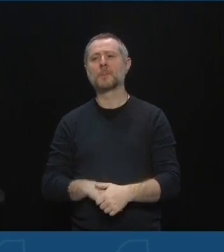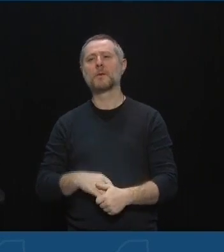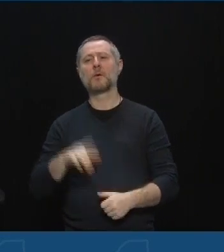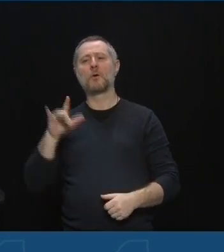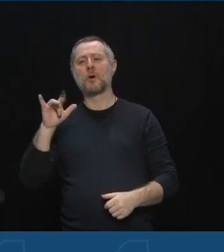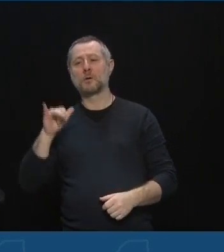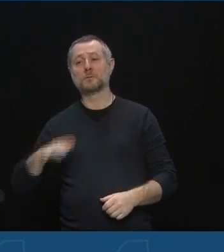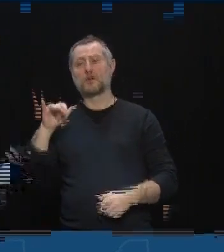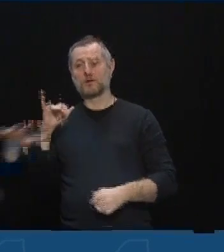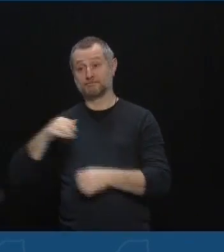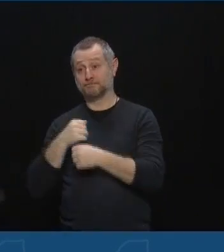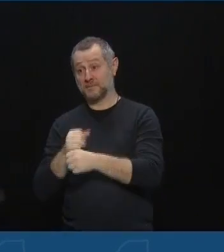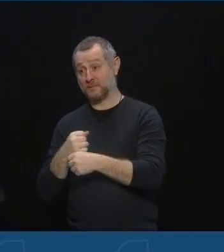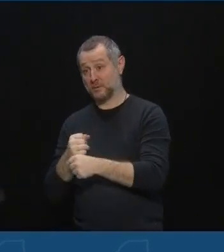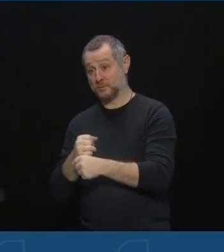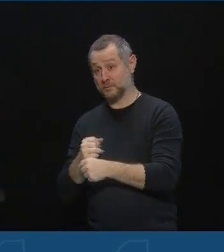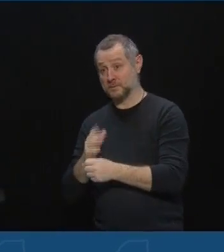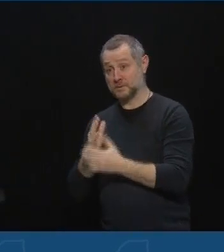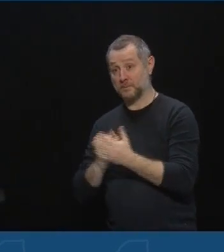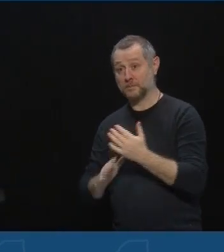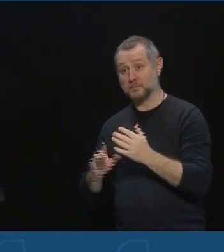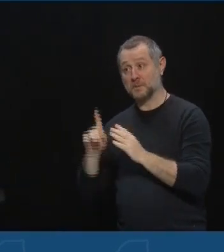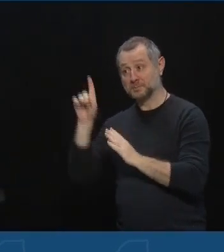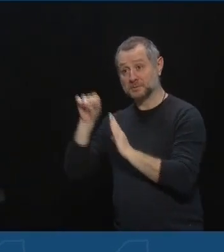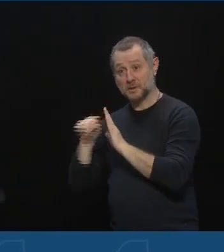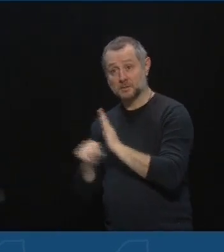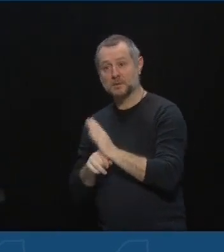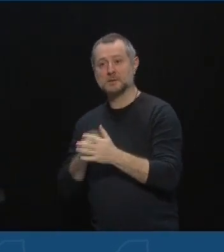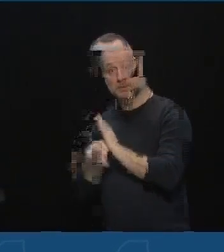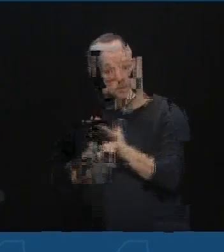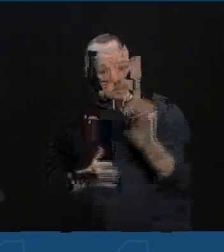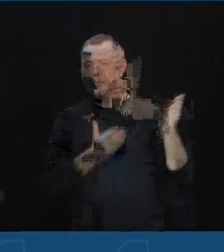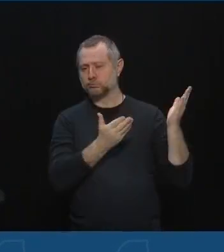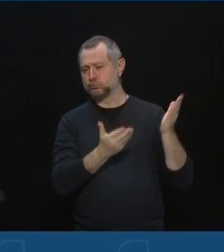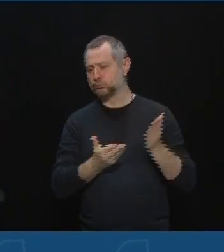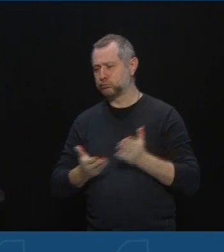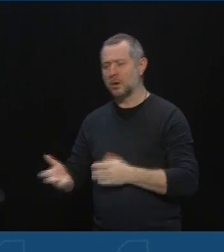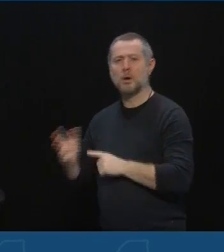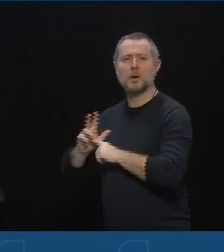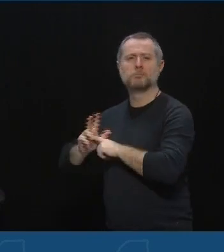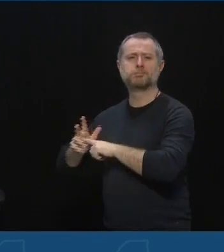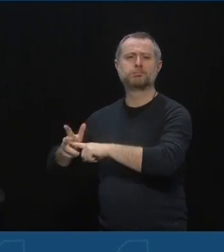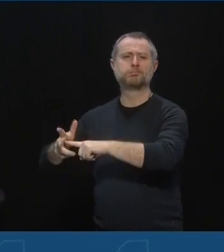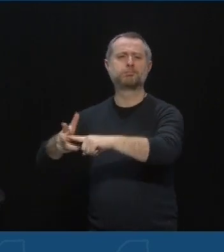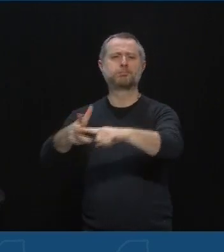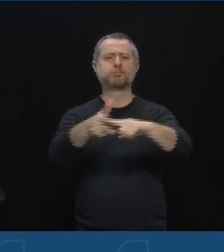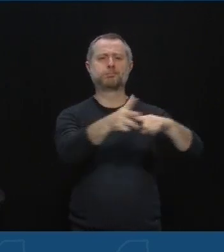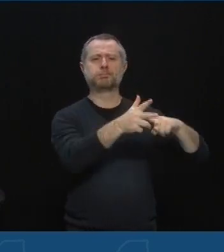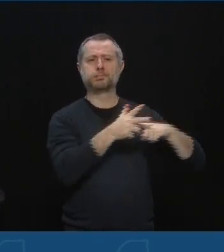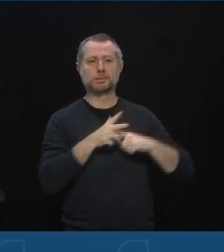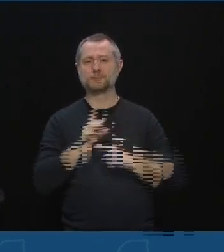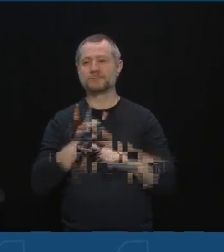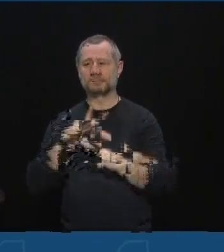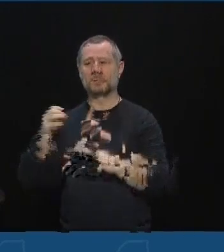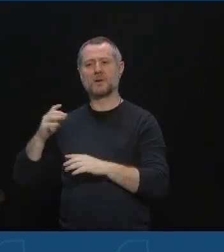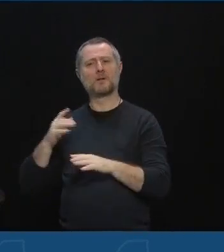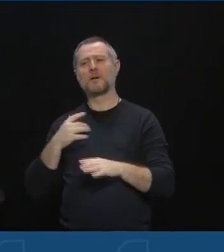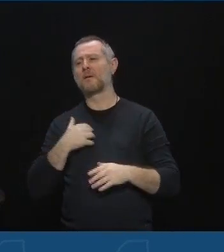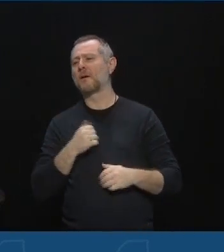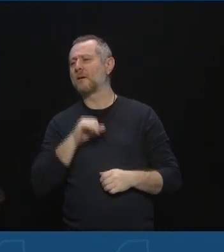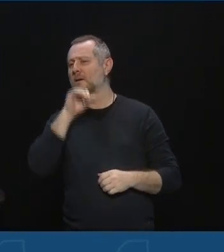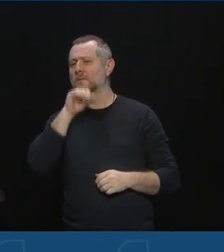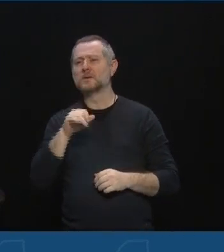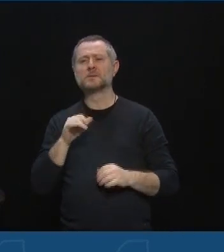we're manufacturing the component parts here in upstate. So I love the fact that there's a whole ecosystem that we can build the parts of the turbines